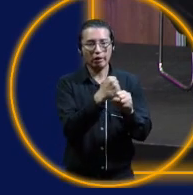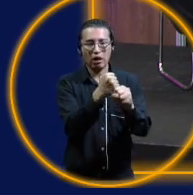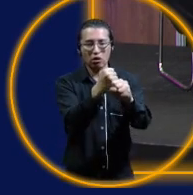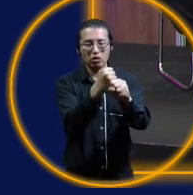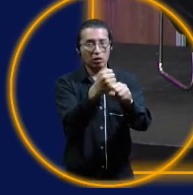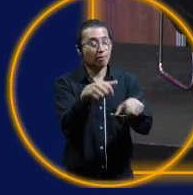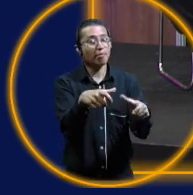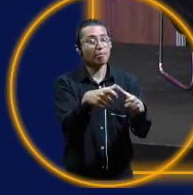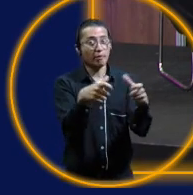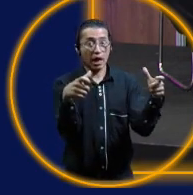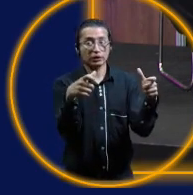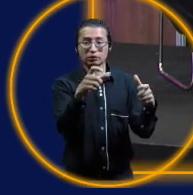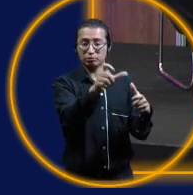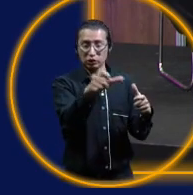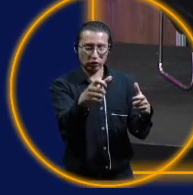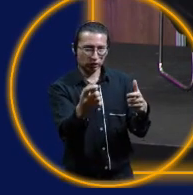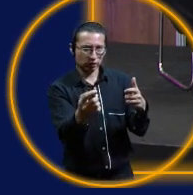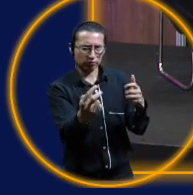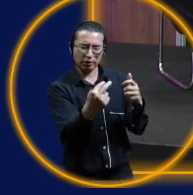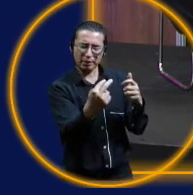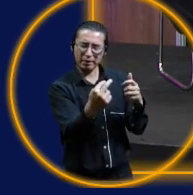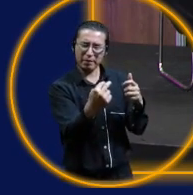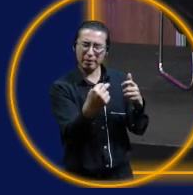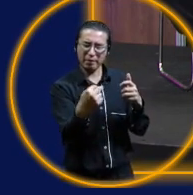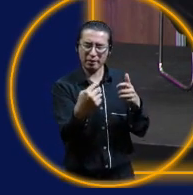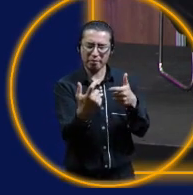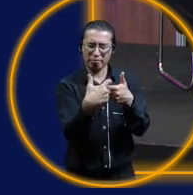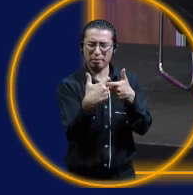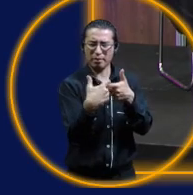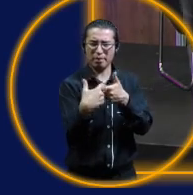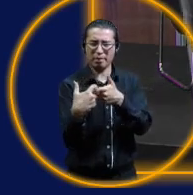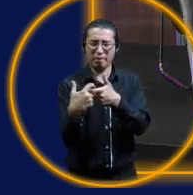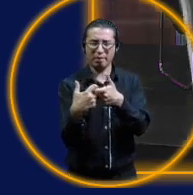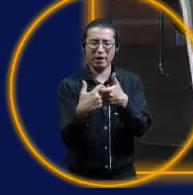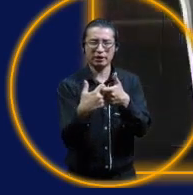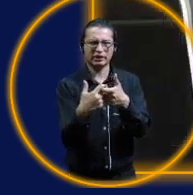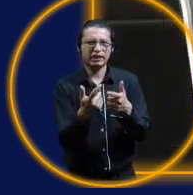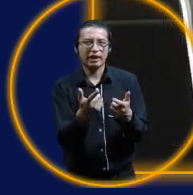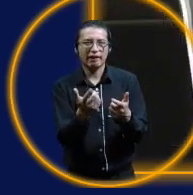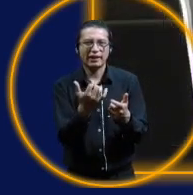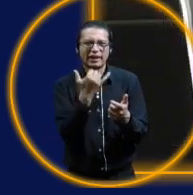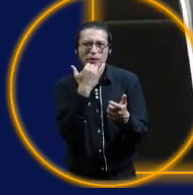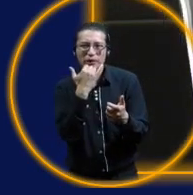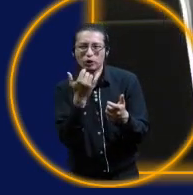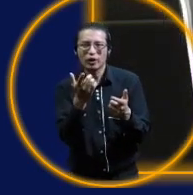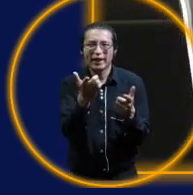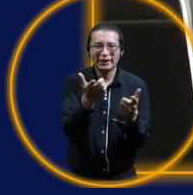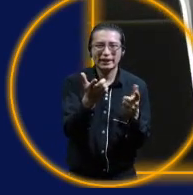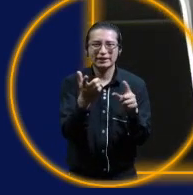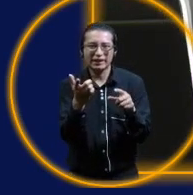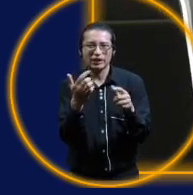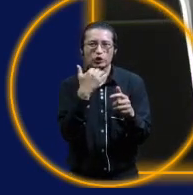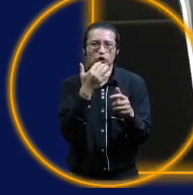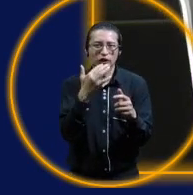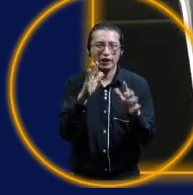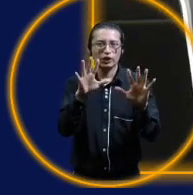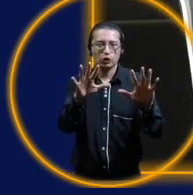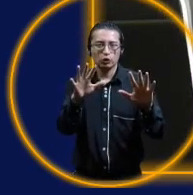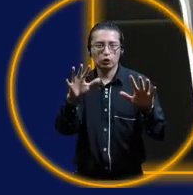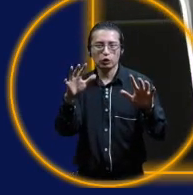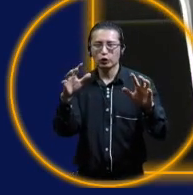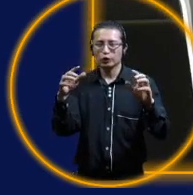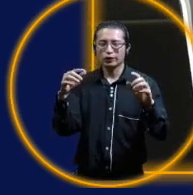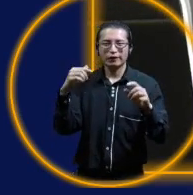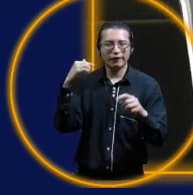platform. And if you're talking some creepy AI stuff, the scariest AI has existed for a